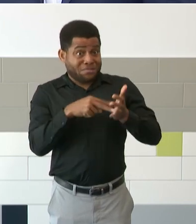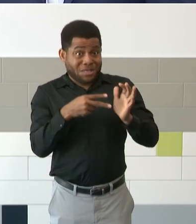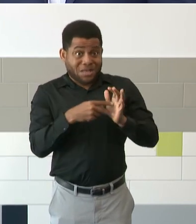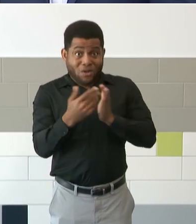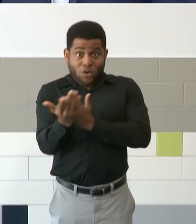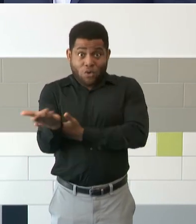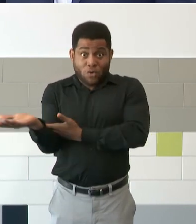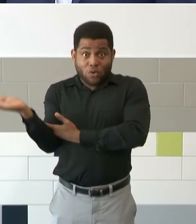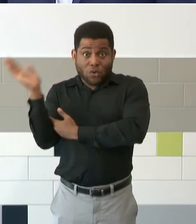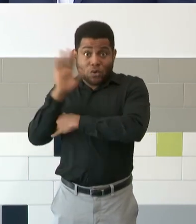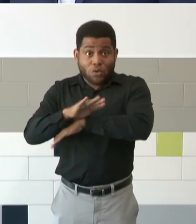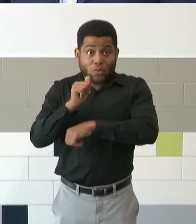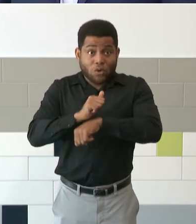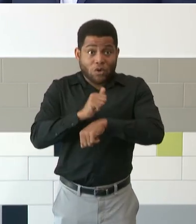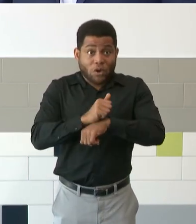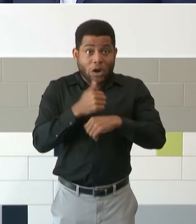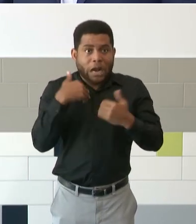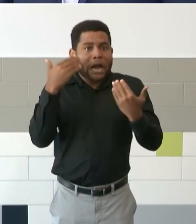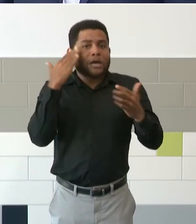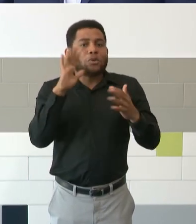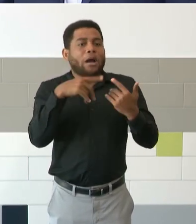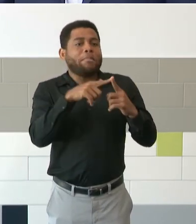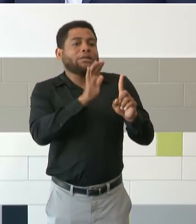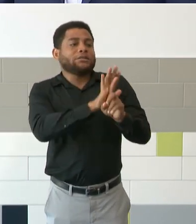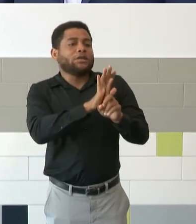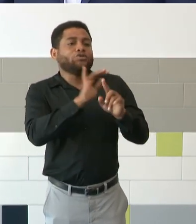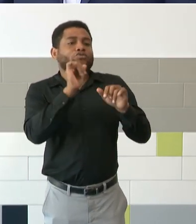her commitments elsewhere.